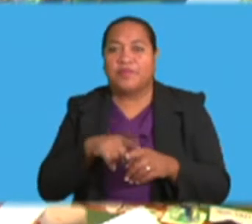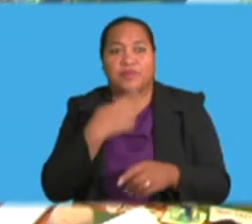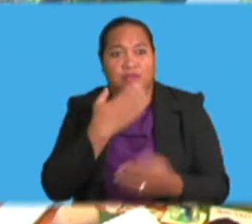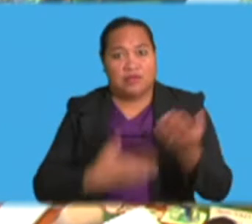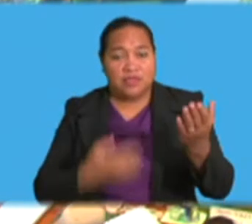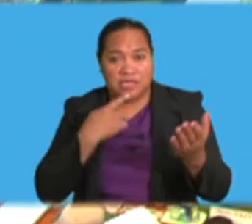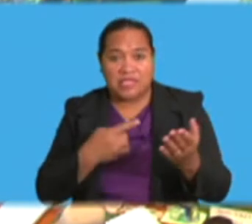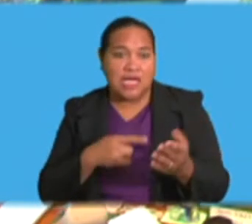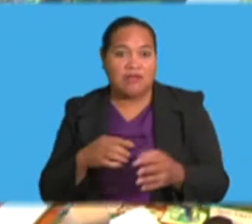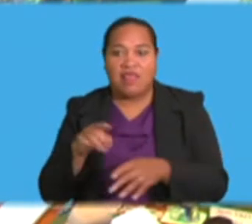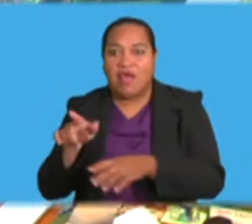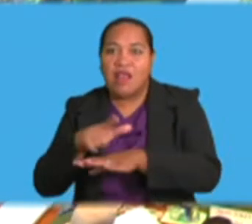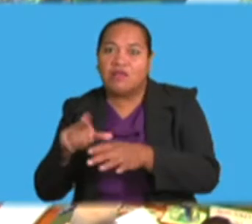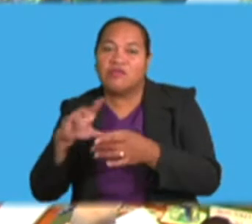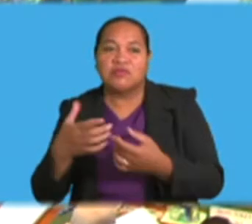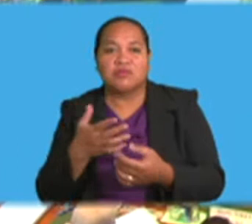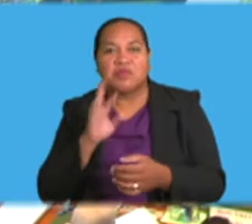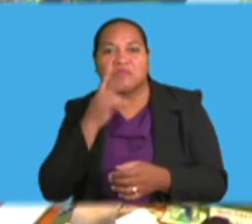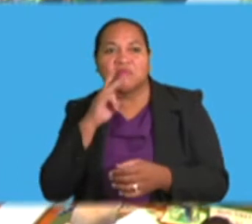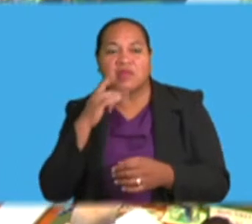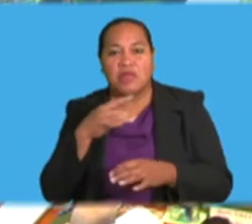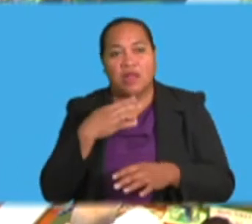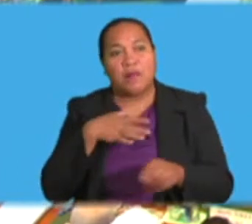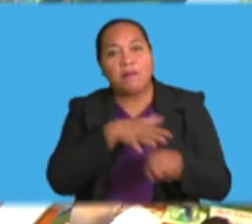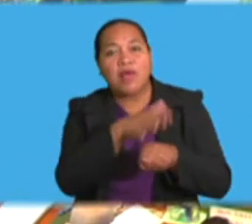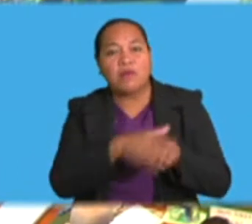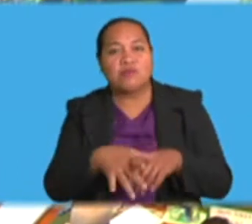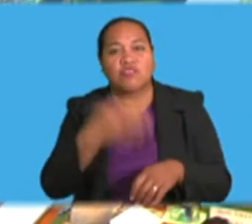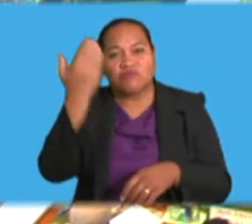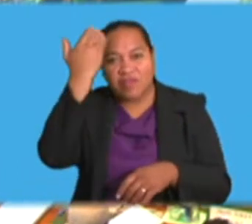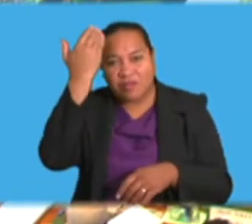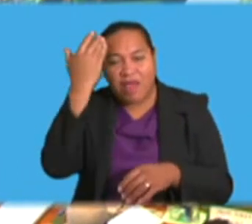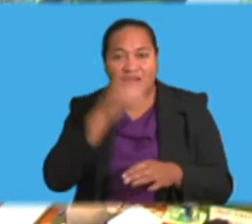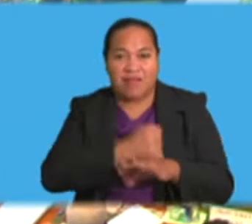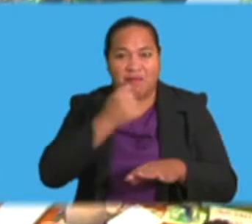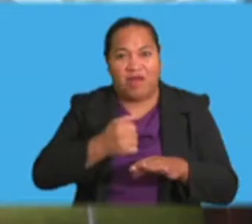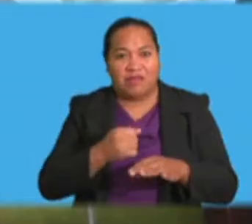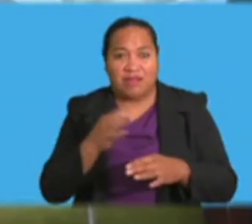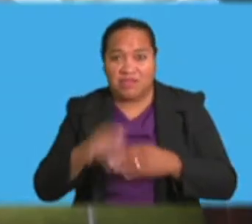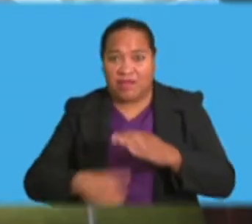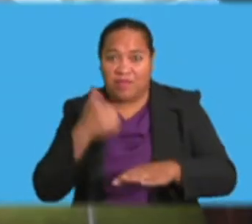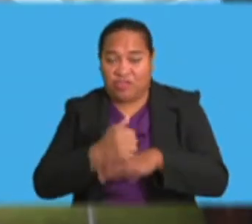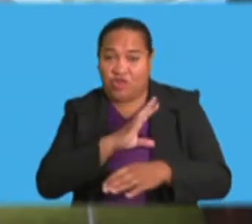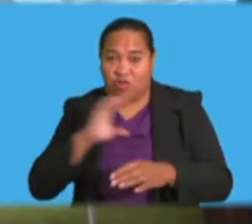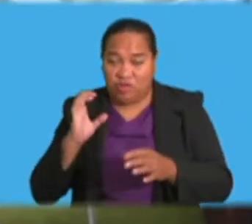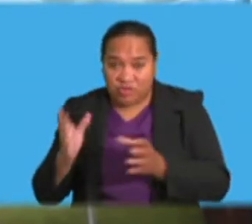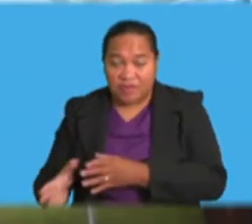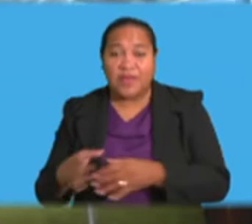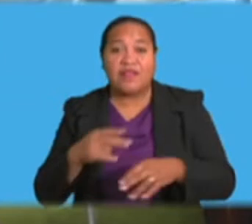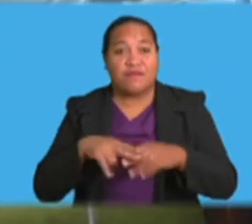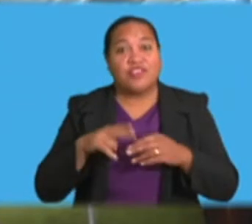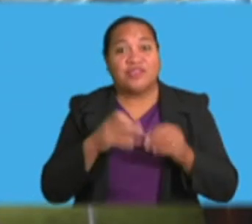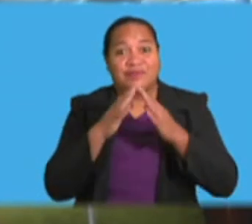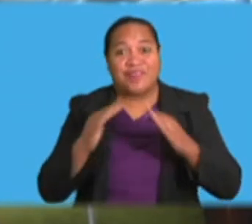landowners were hoodwinked. He is then blaming, of course, the Ratumara government that established the Commission, and then, of course, the Fiji Pine Limited is